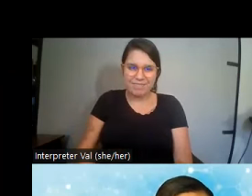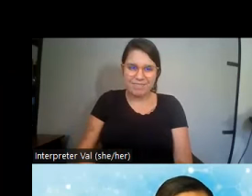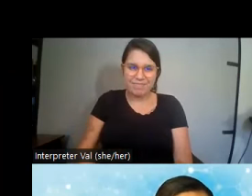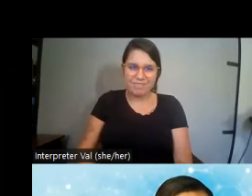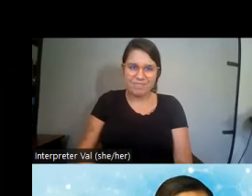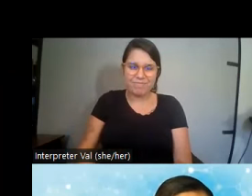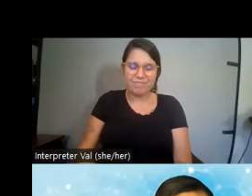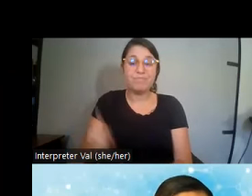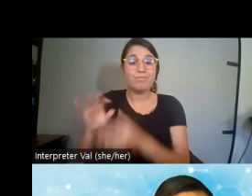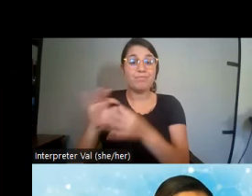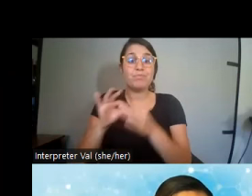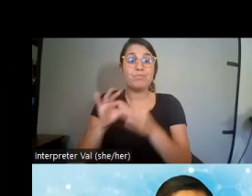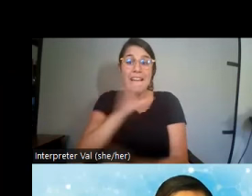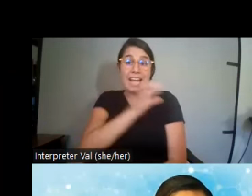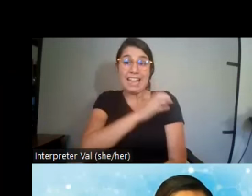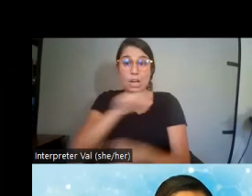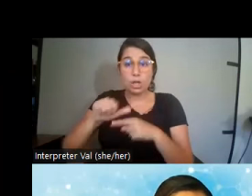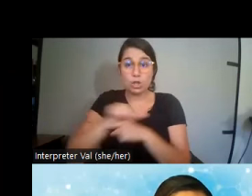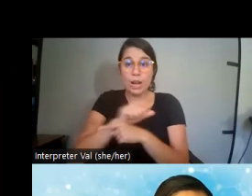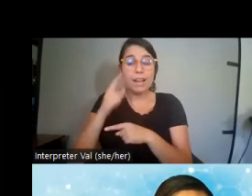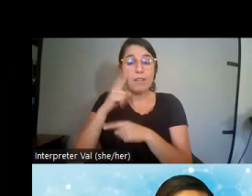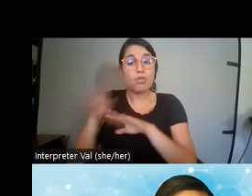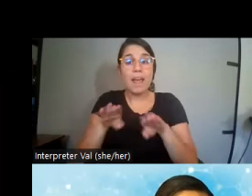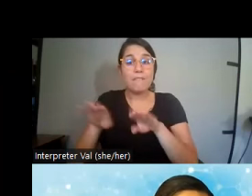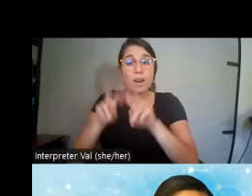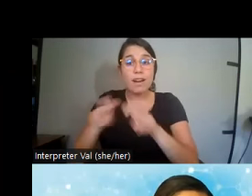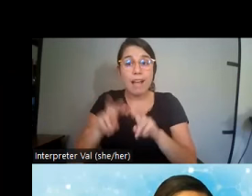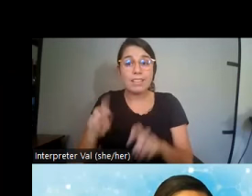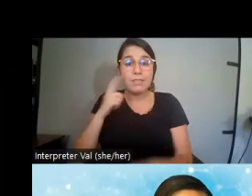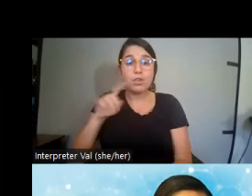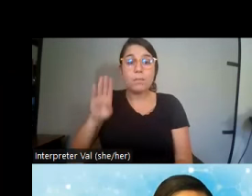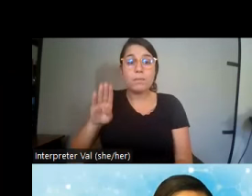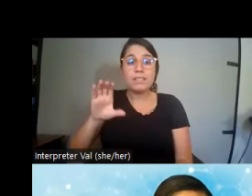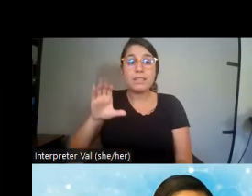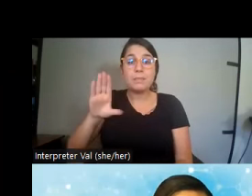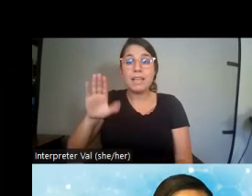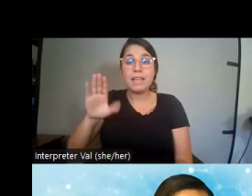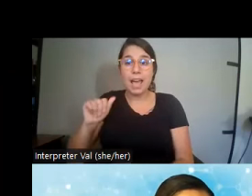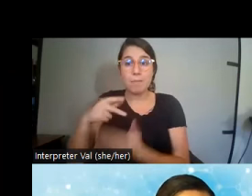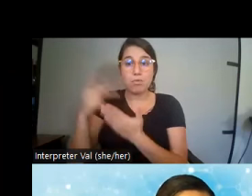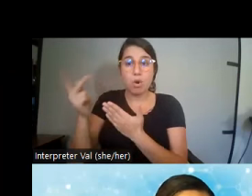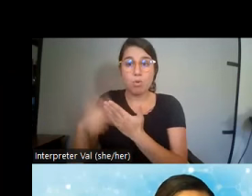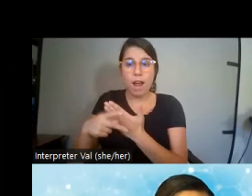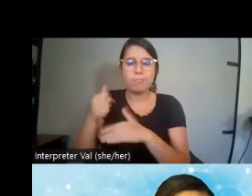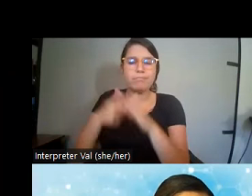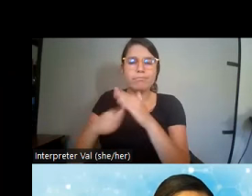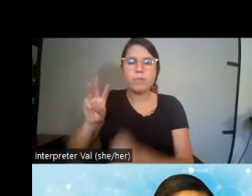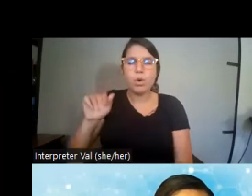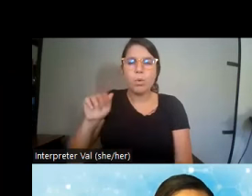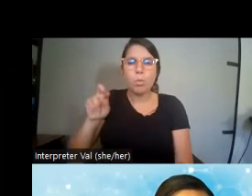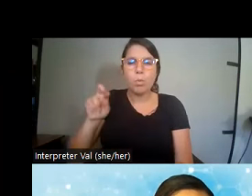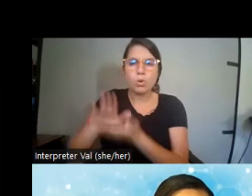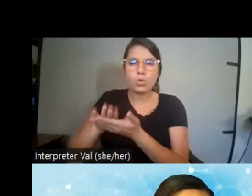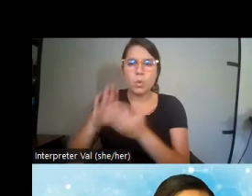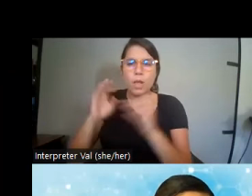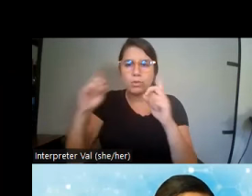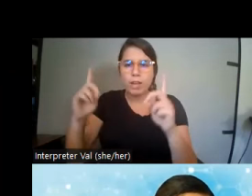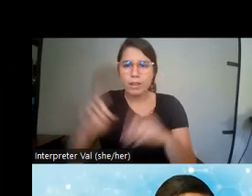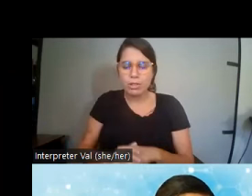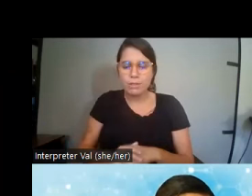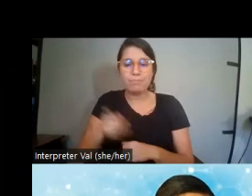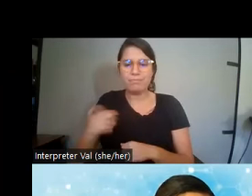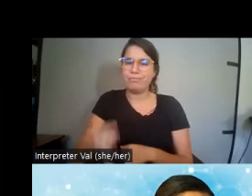coordinates the clinical training in behavior analysis for the B.C.B.A. program at the Warner School of Education. And as an